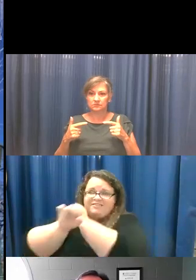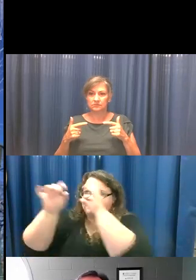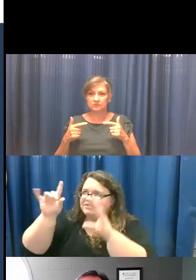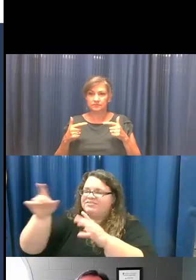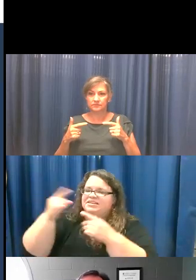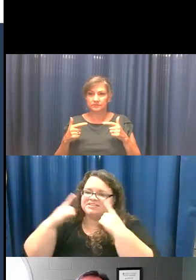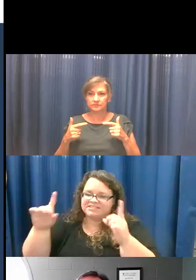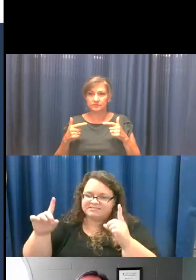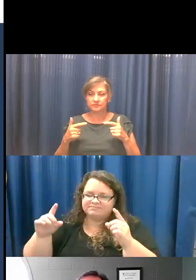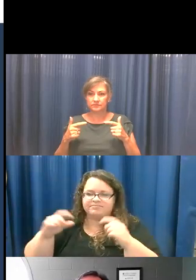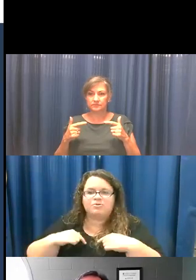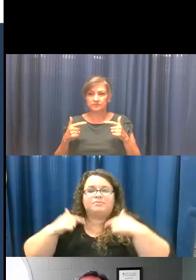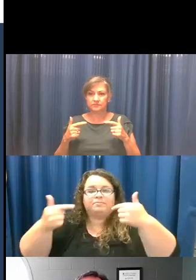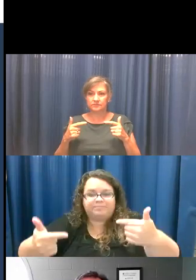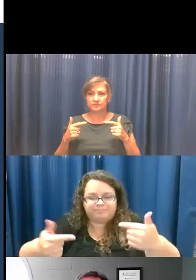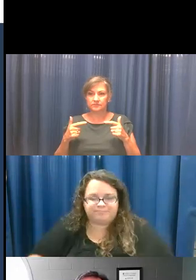accomplished.